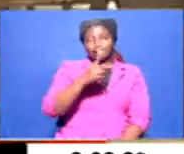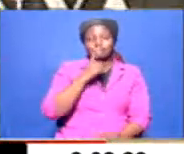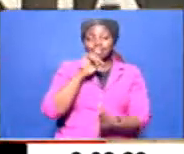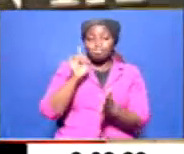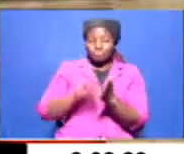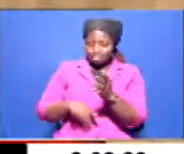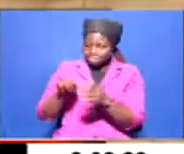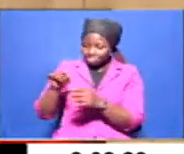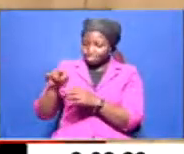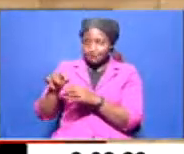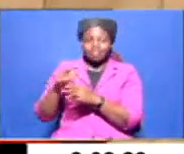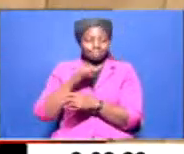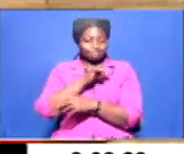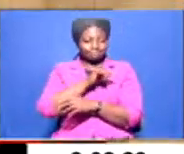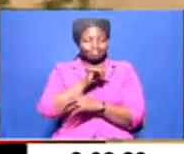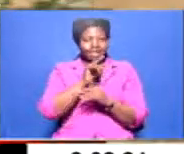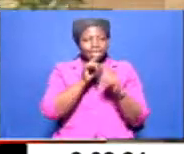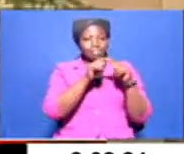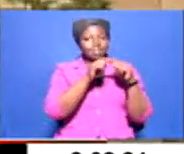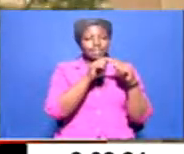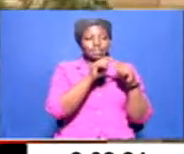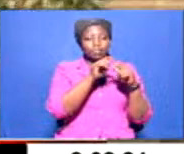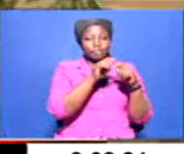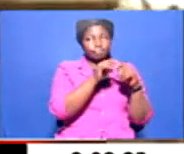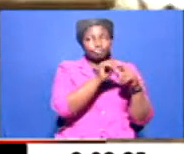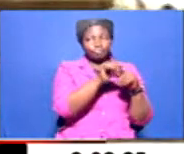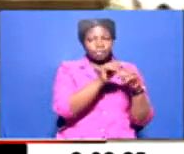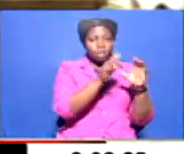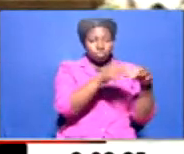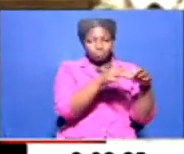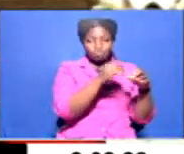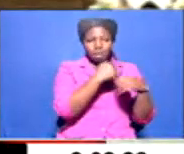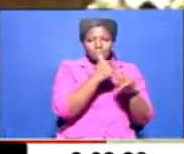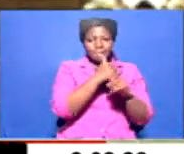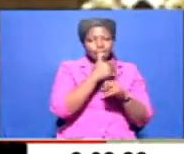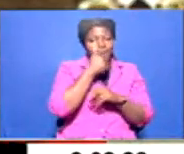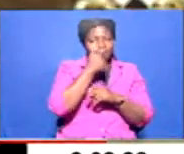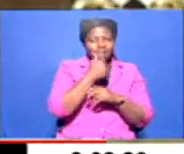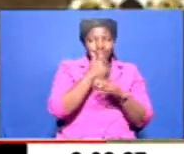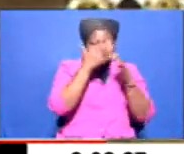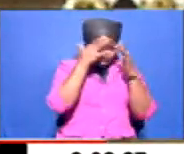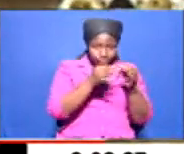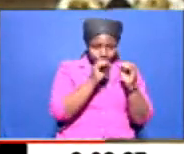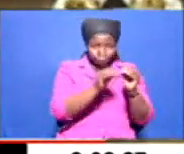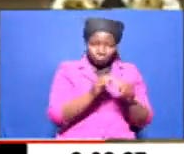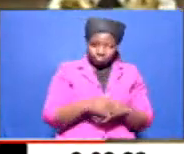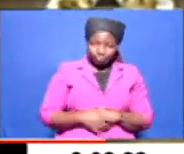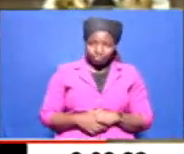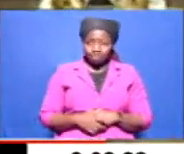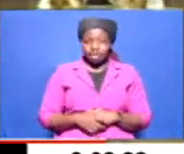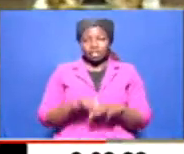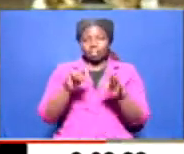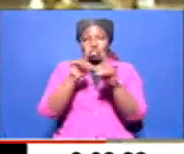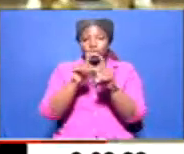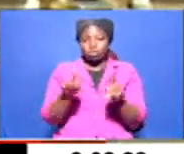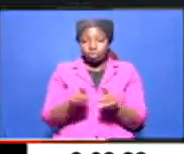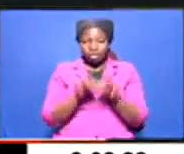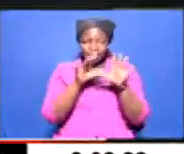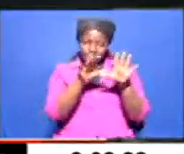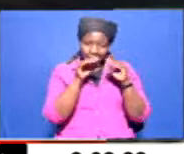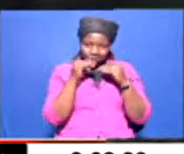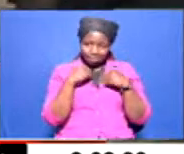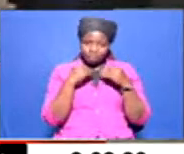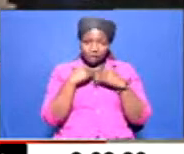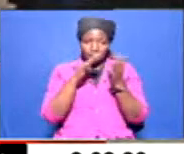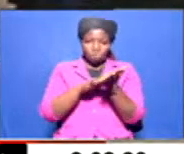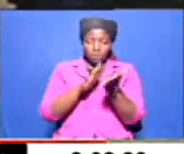sufficient evidence over the allegations made against the judge. Consequently, they adopted the submissions of lawyer Philip Nyachoti